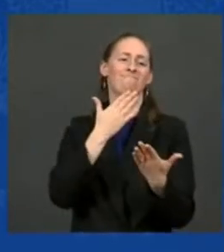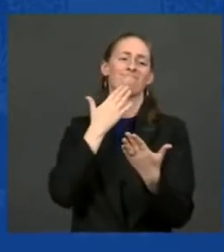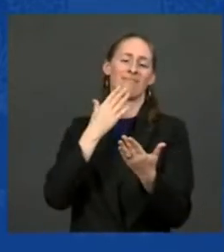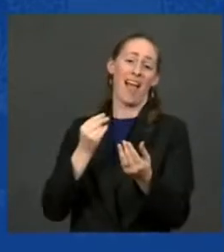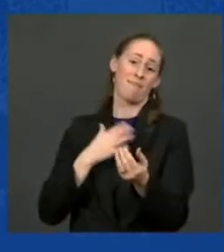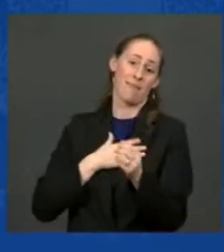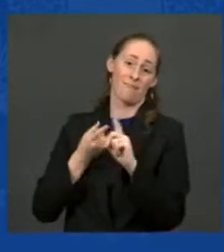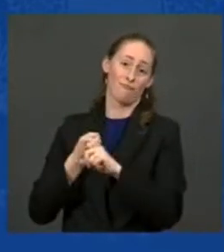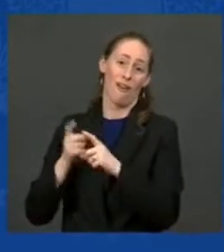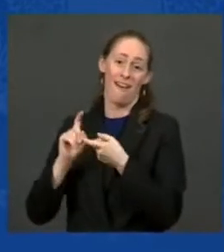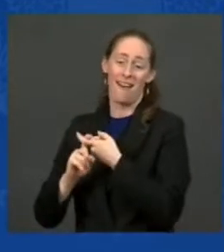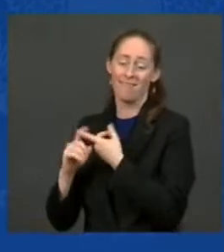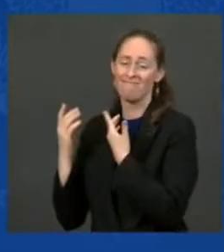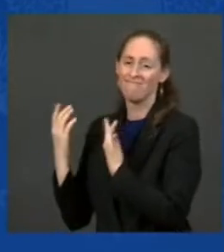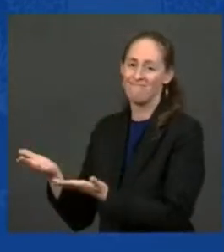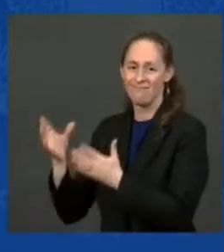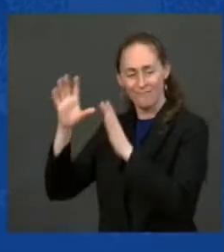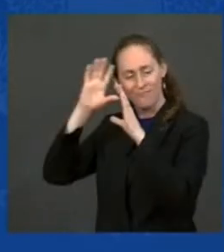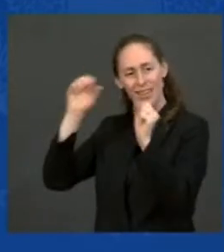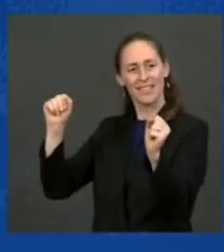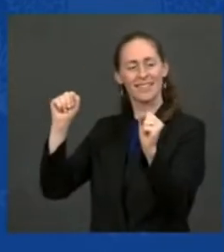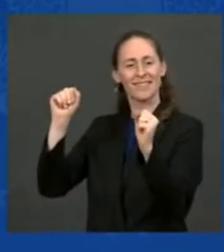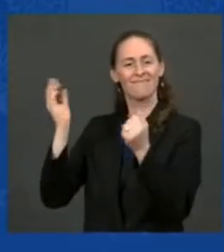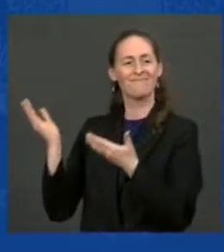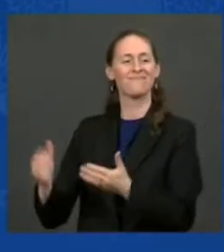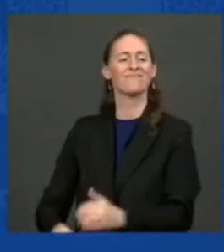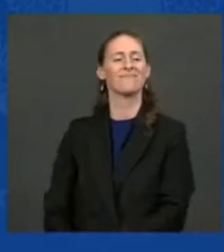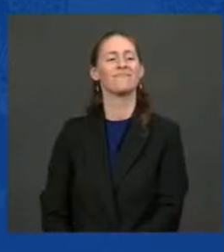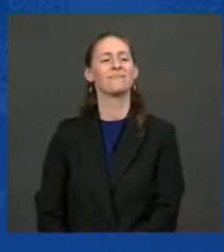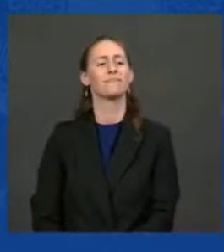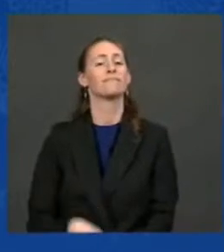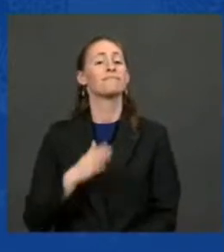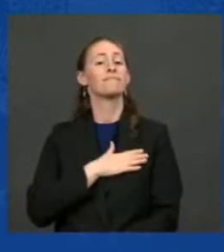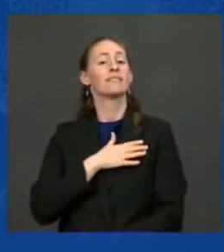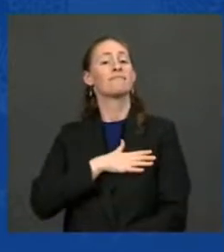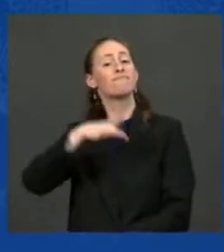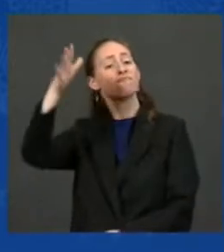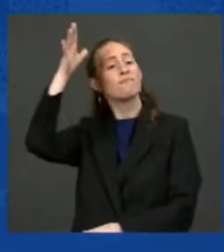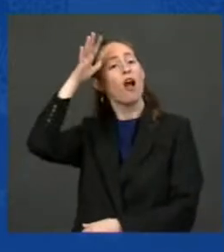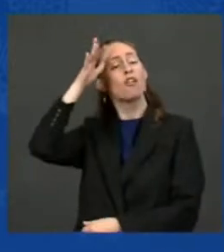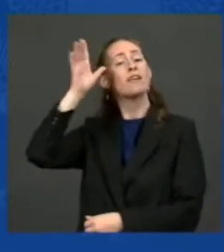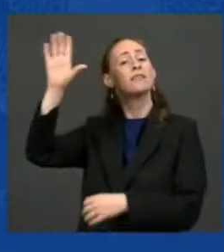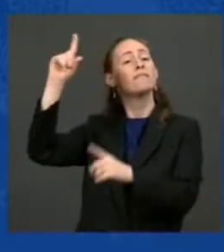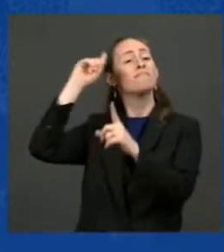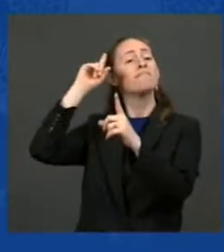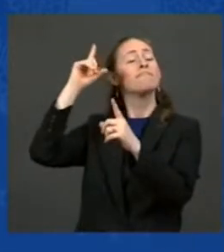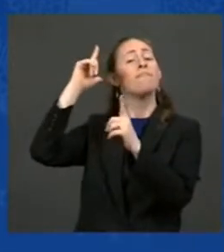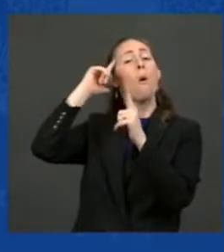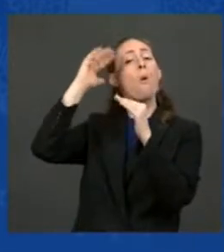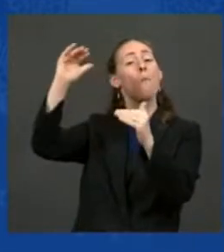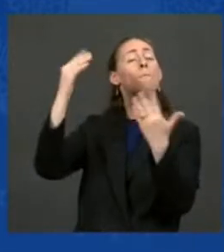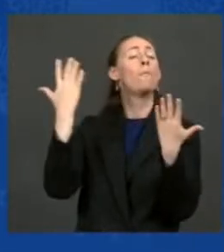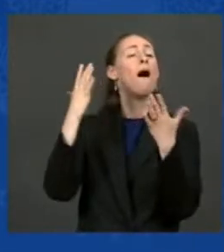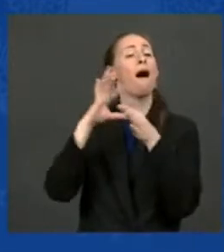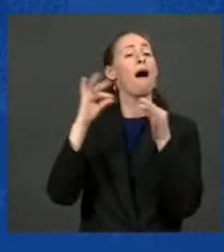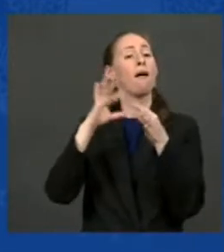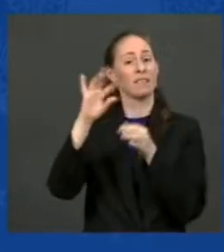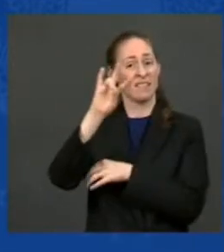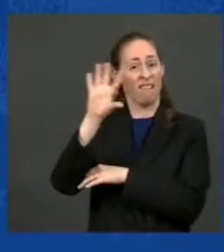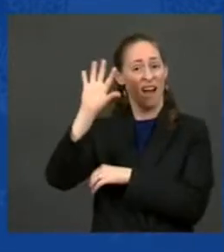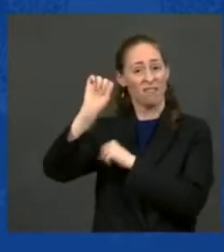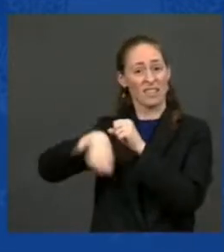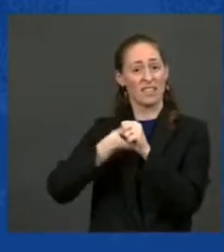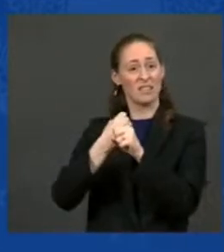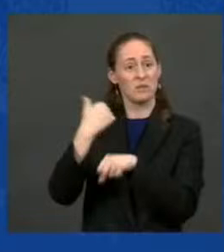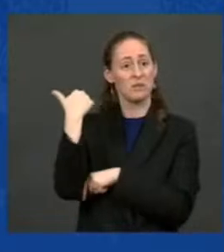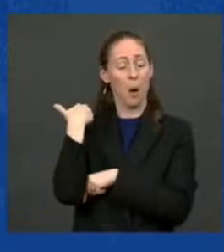States. In response to my father's hope that he uttered 75 years ago, here at this center, at